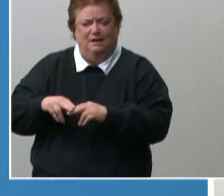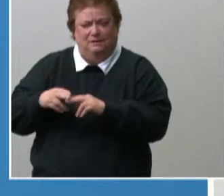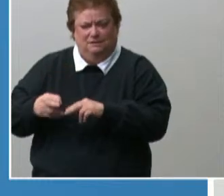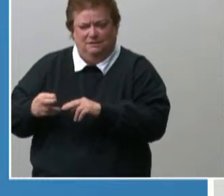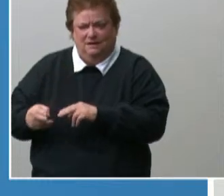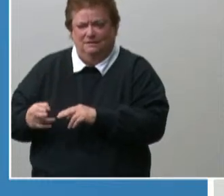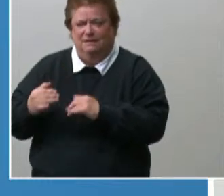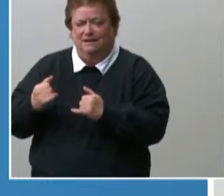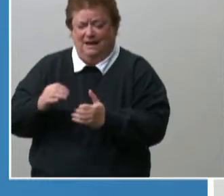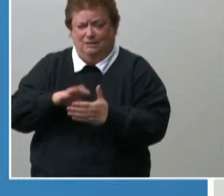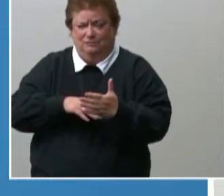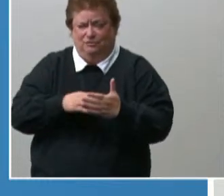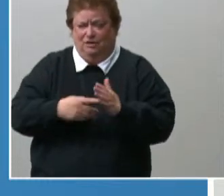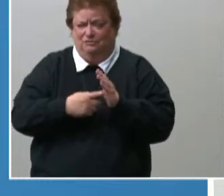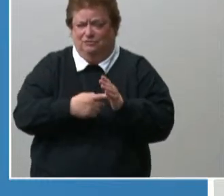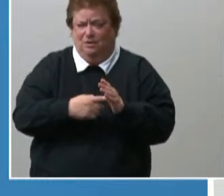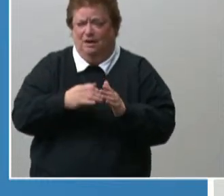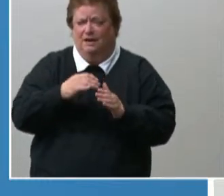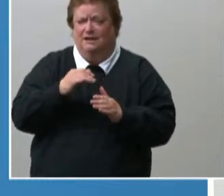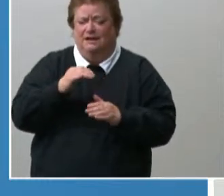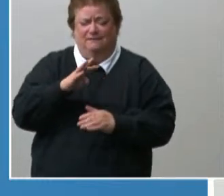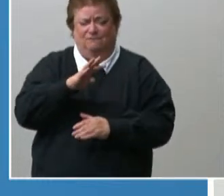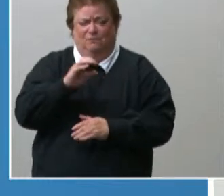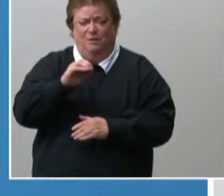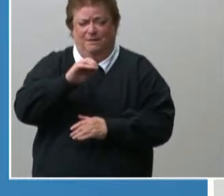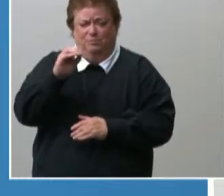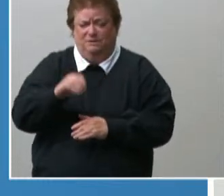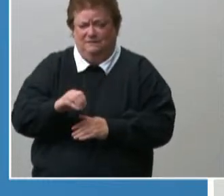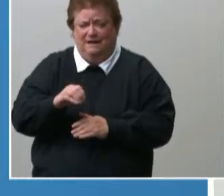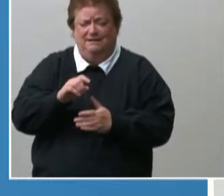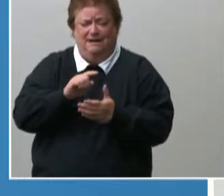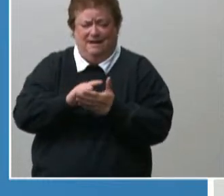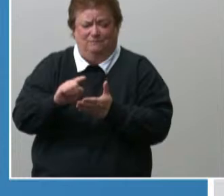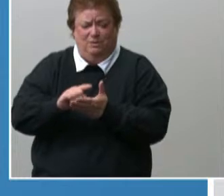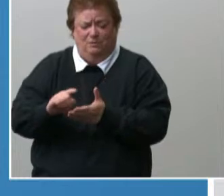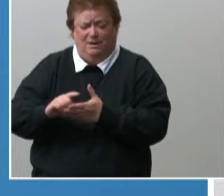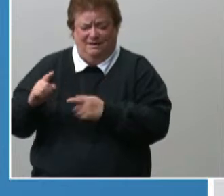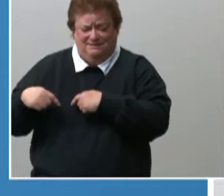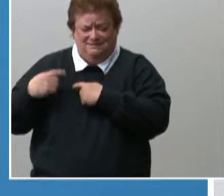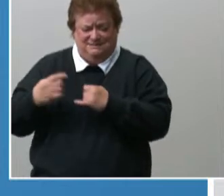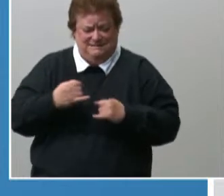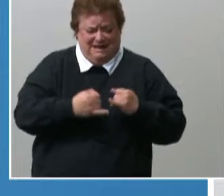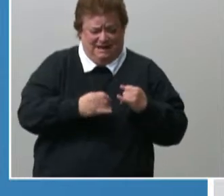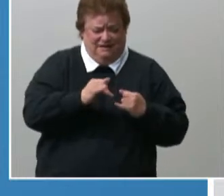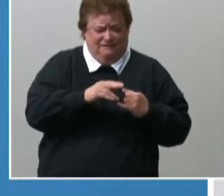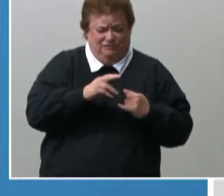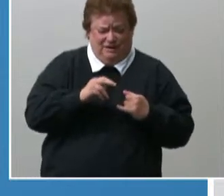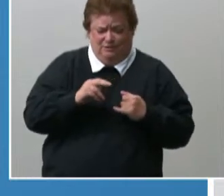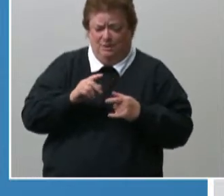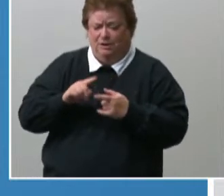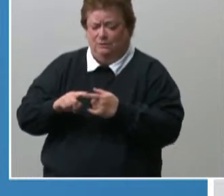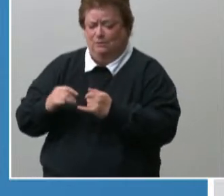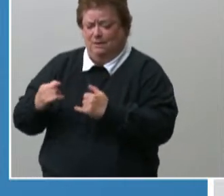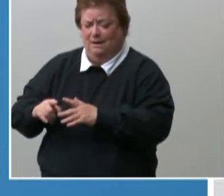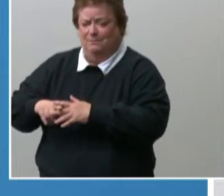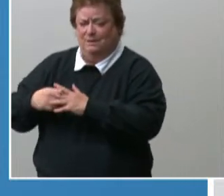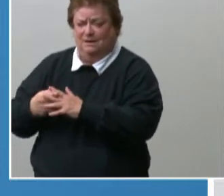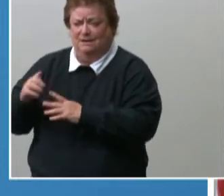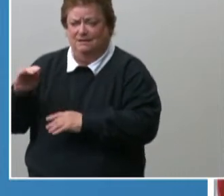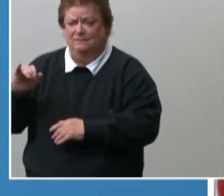number of new cases has declined at 40% each week from the end of January through the beginning of